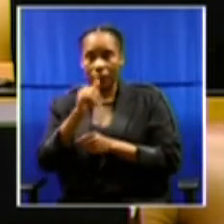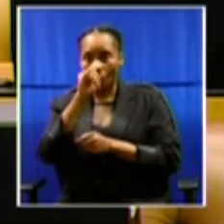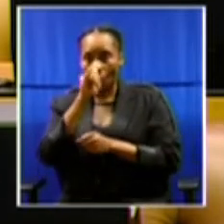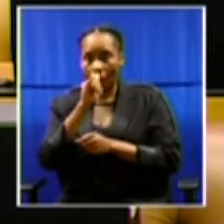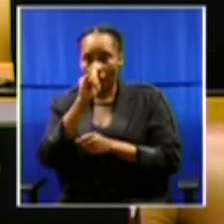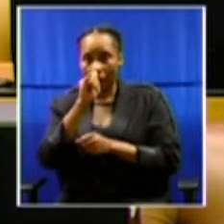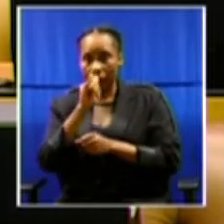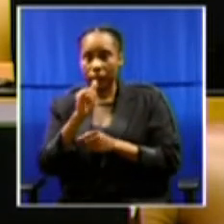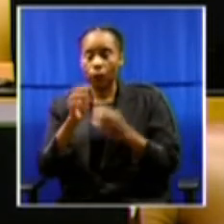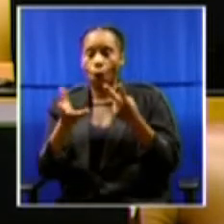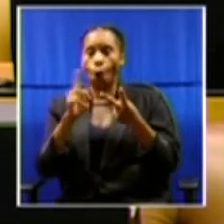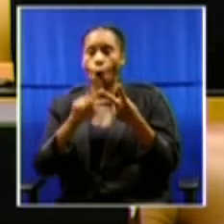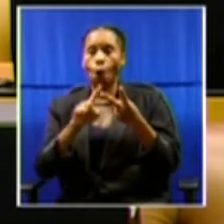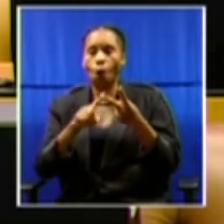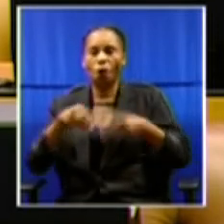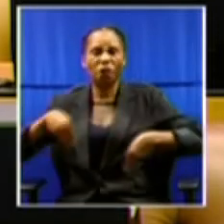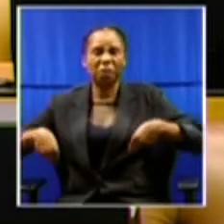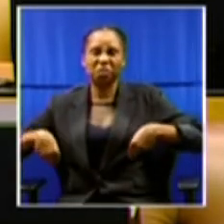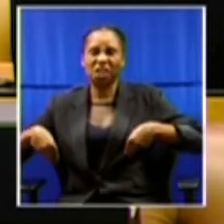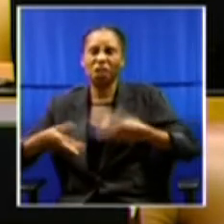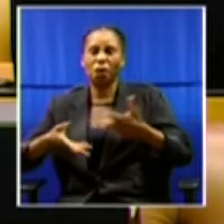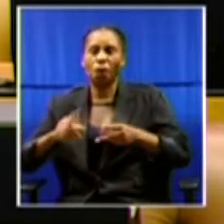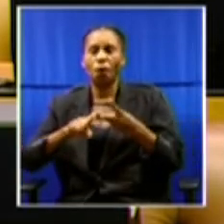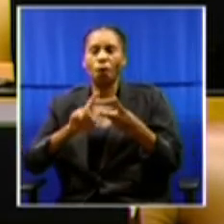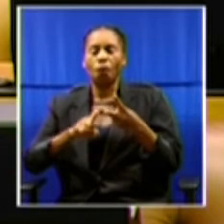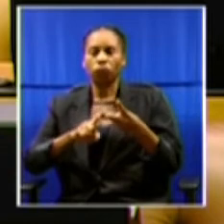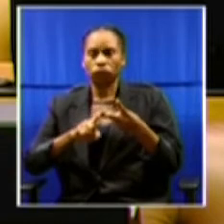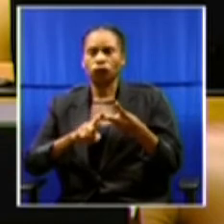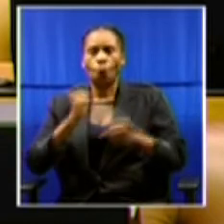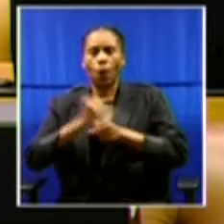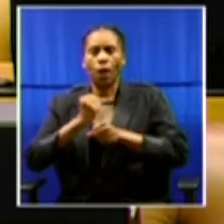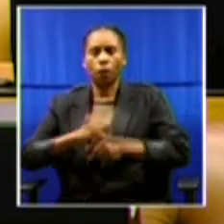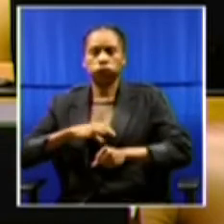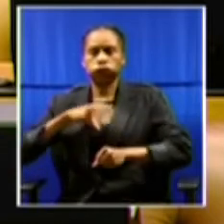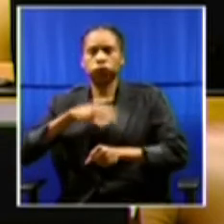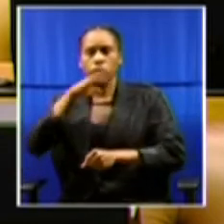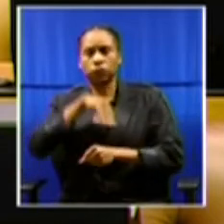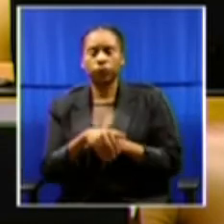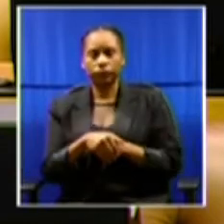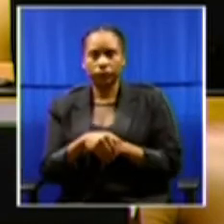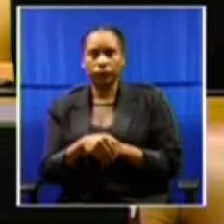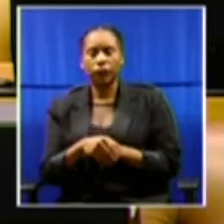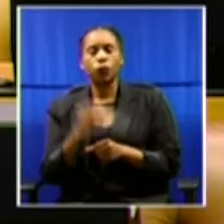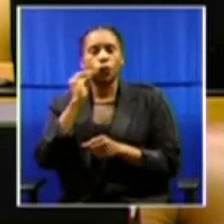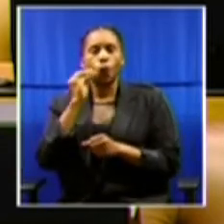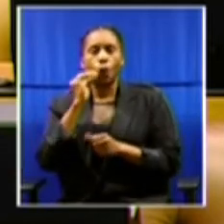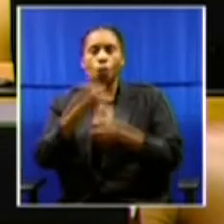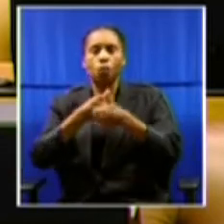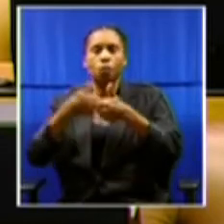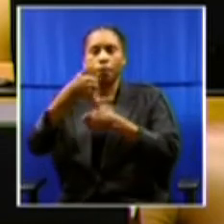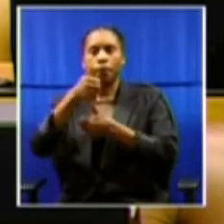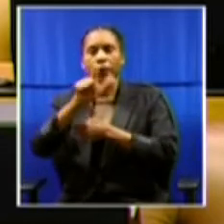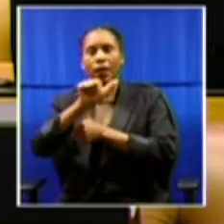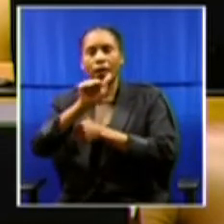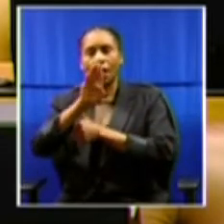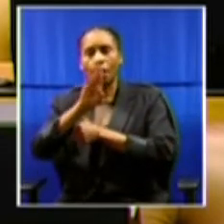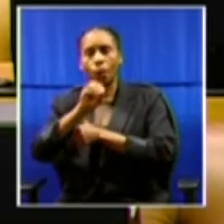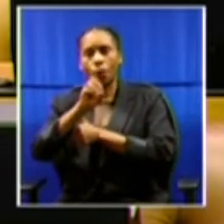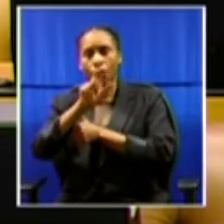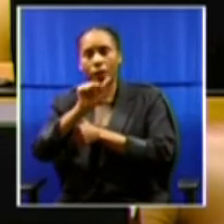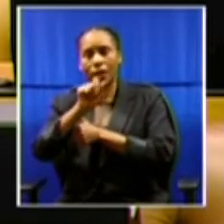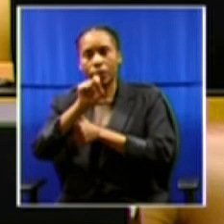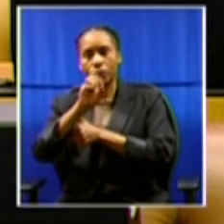incompetence? As we all know, that the head of laboratories, which happened to be General